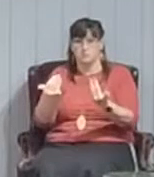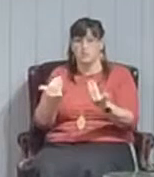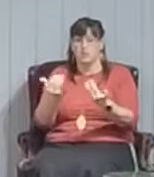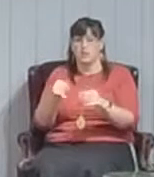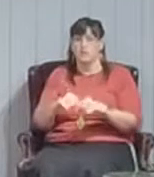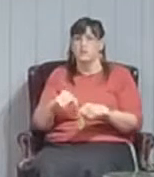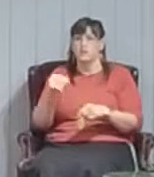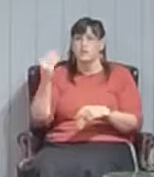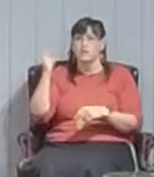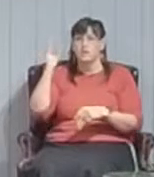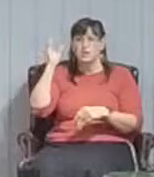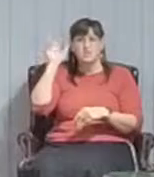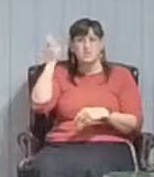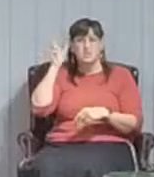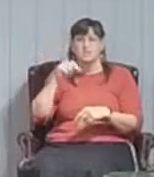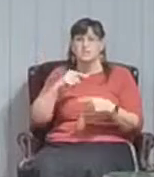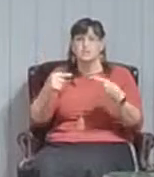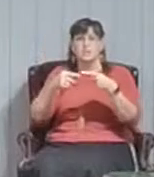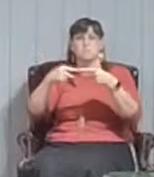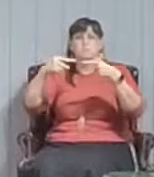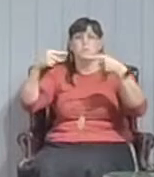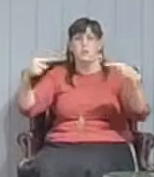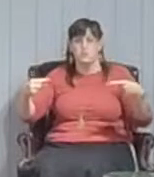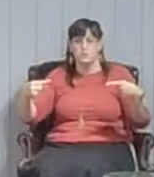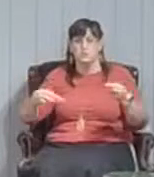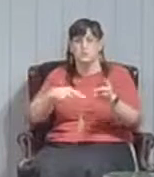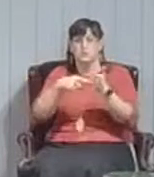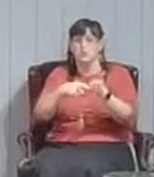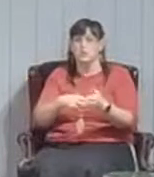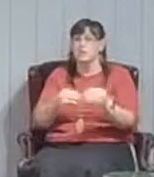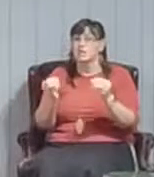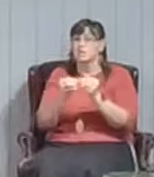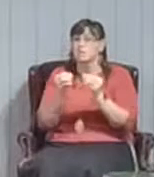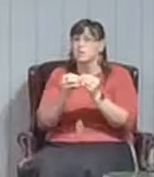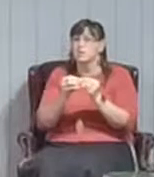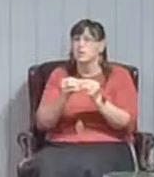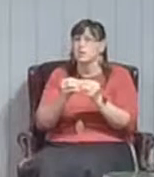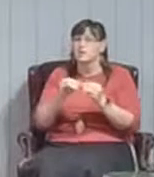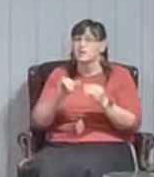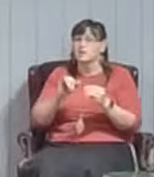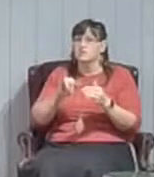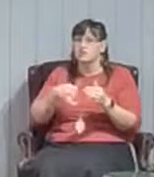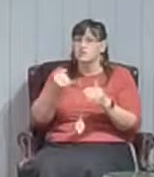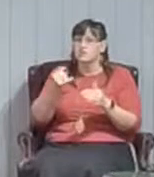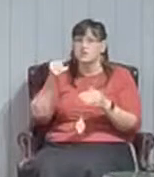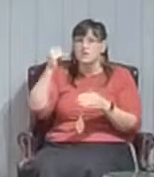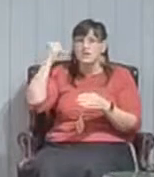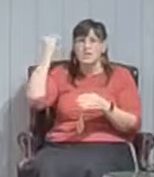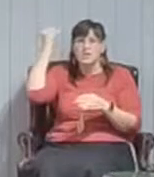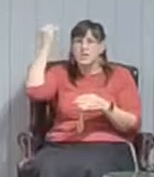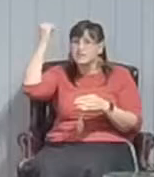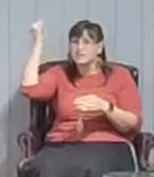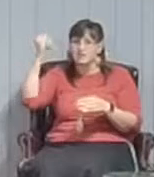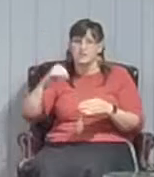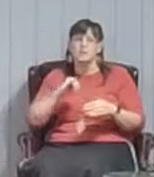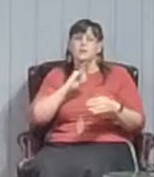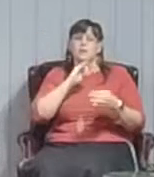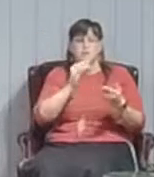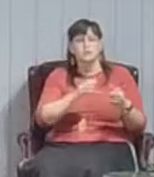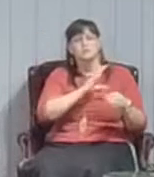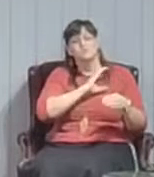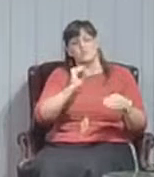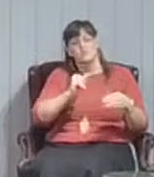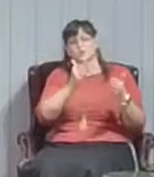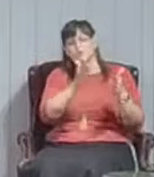opposed to this, and it's more than opposed. The opposition is more than an idea. You know, there is the Christian and there is